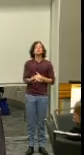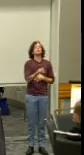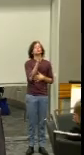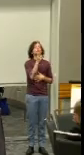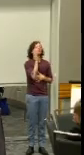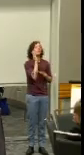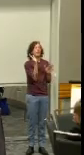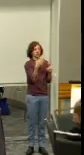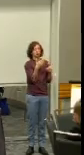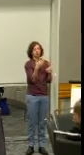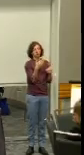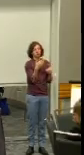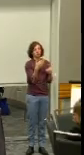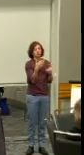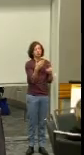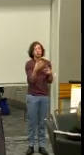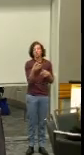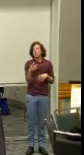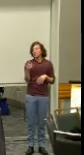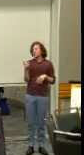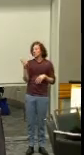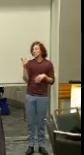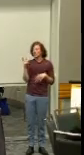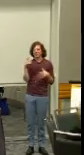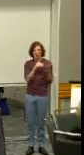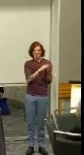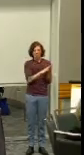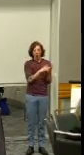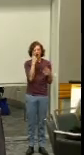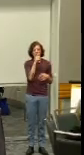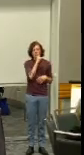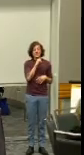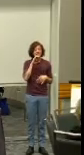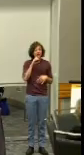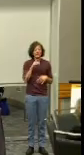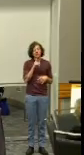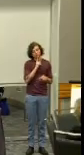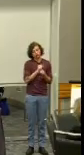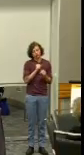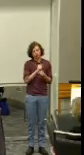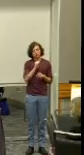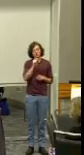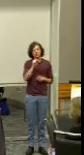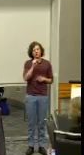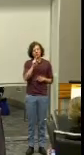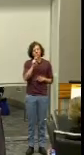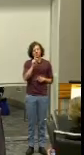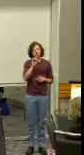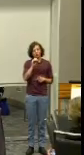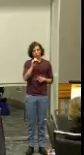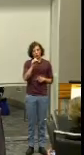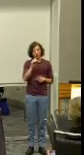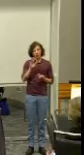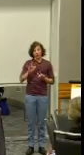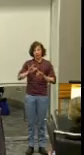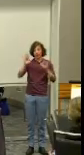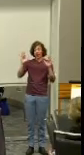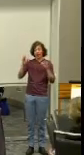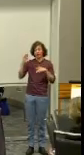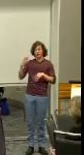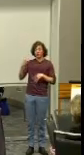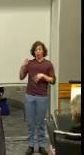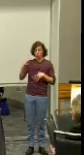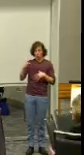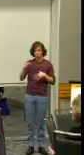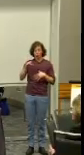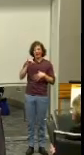so those are what I have is marked as senior housing, but those are really the studios. The lighter blue, teal color